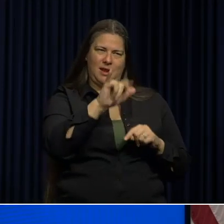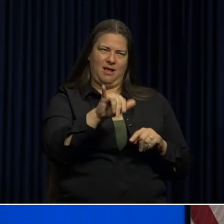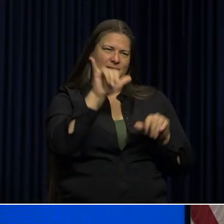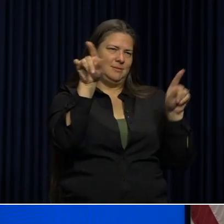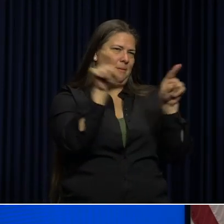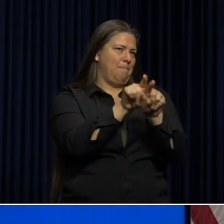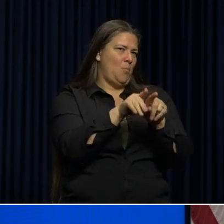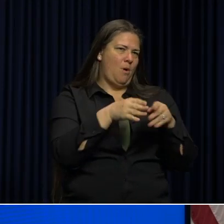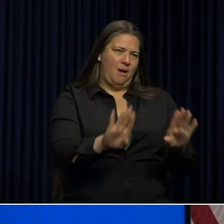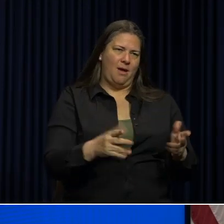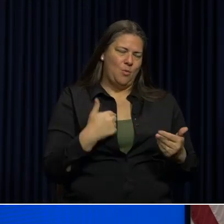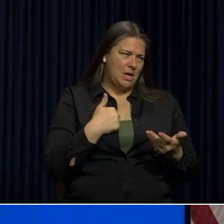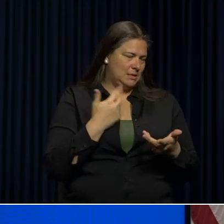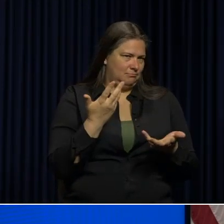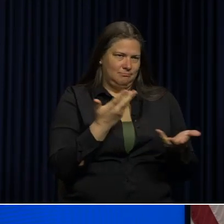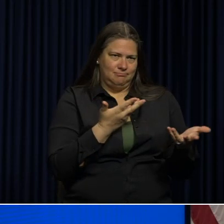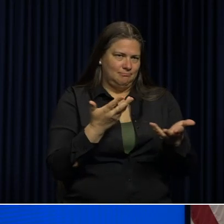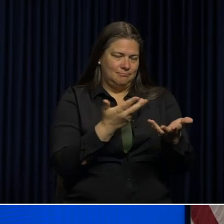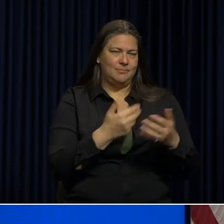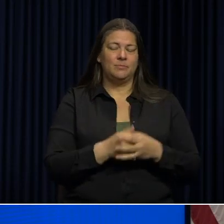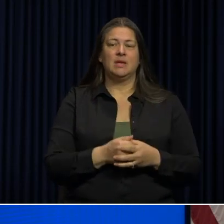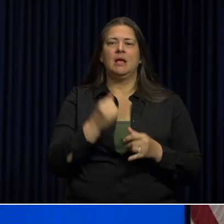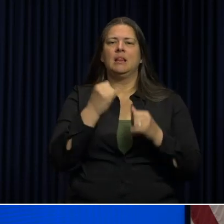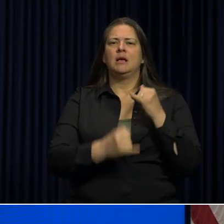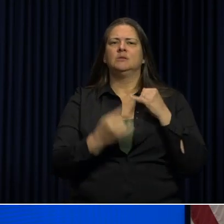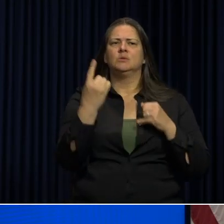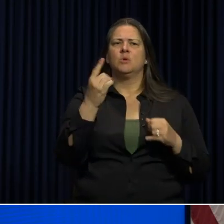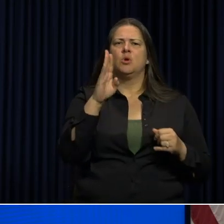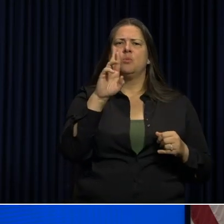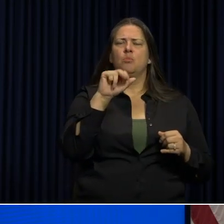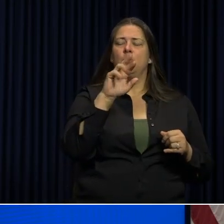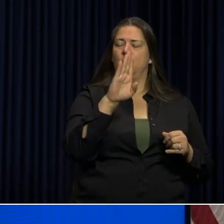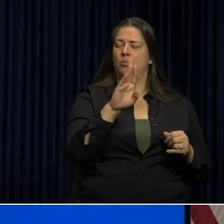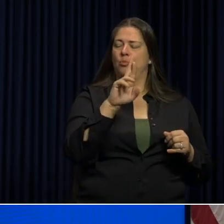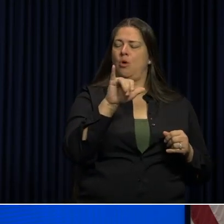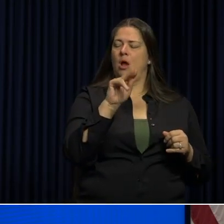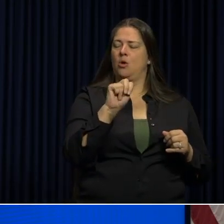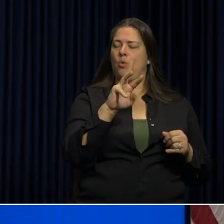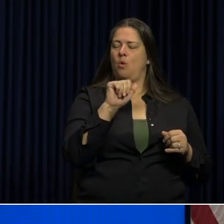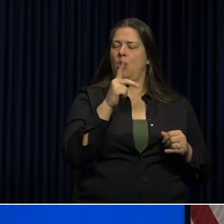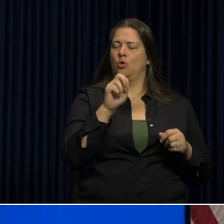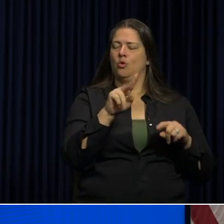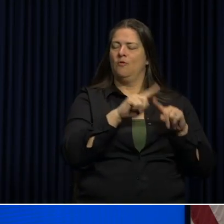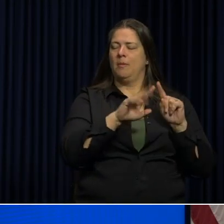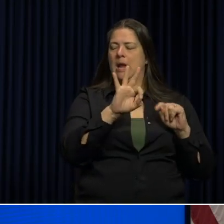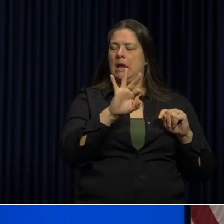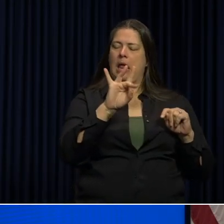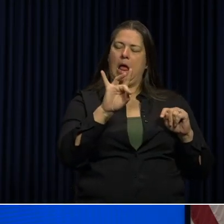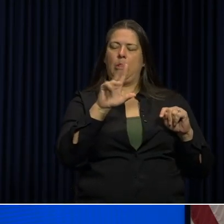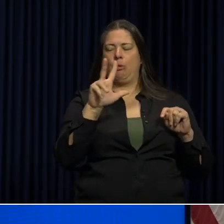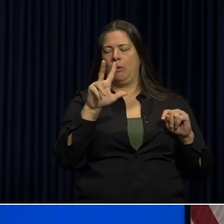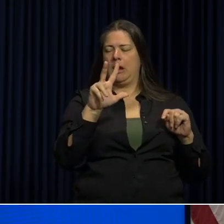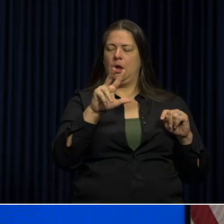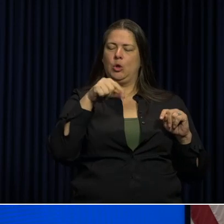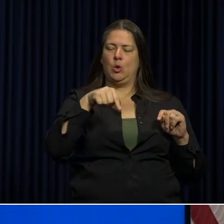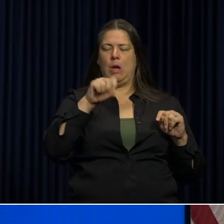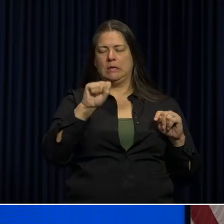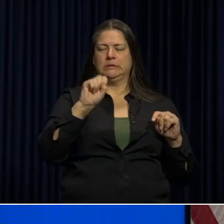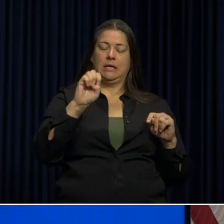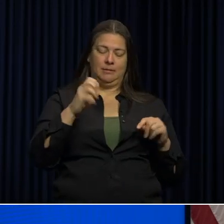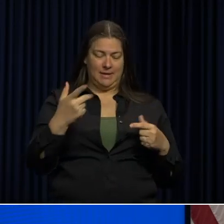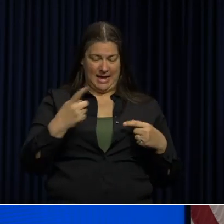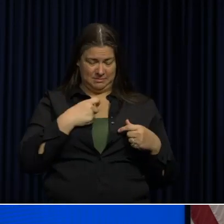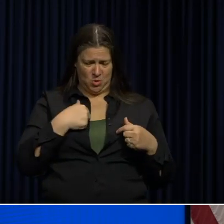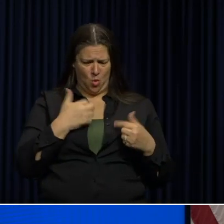Last question comes from Brian Walker at 98.3 WQXE. What is the thing I've most enjoyed or found